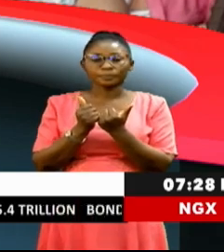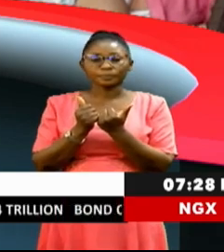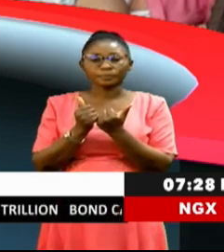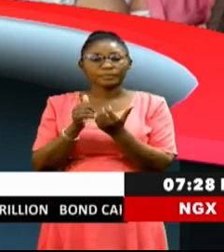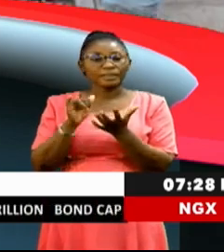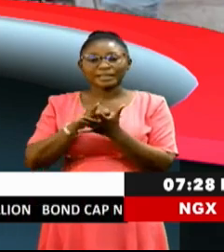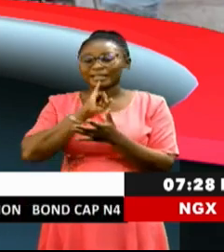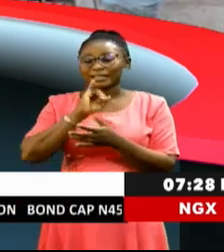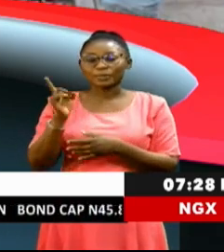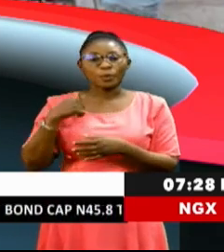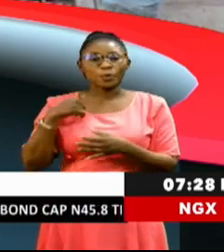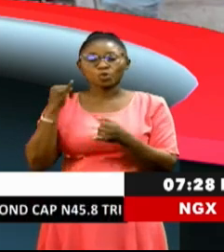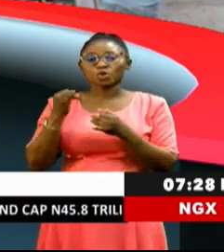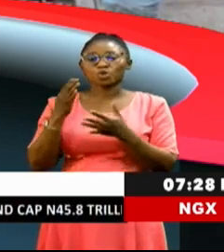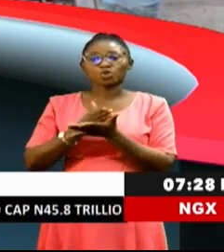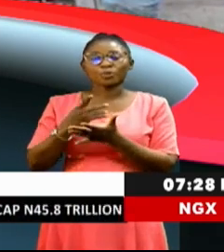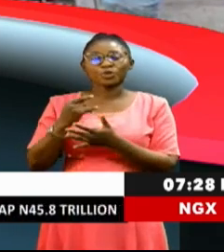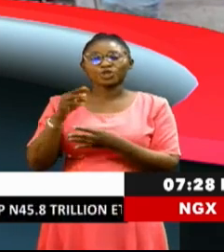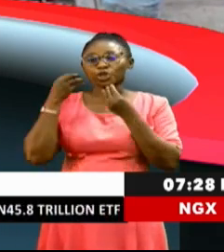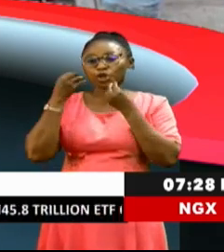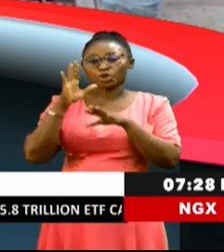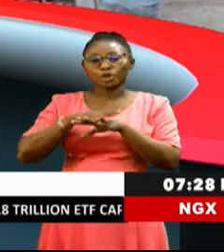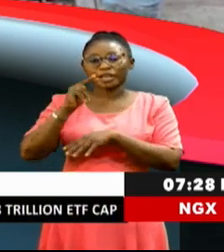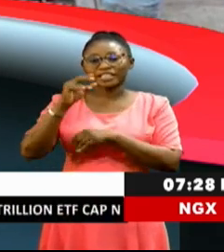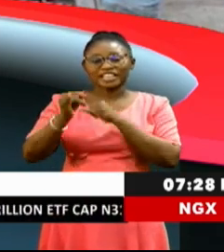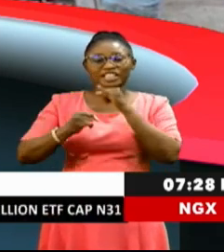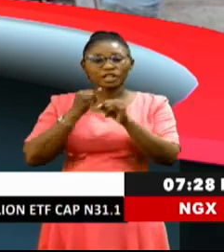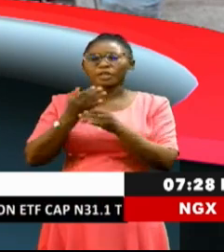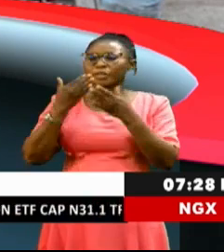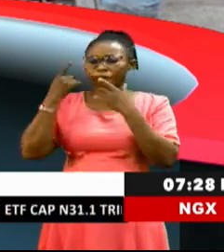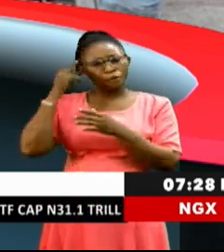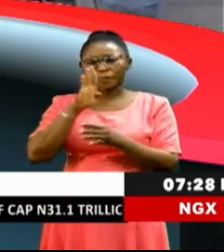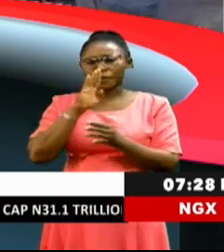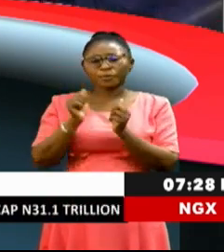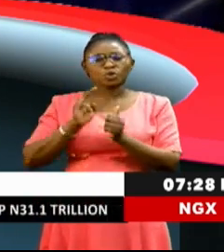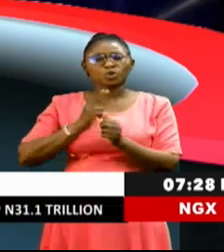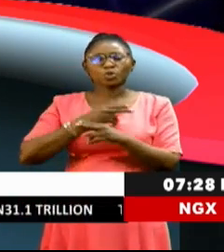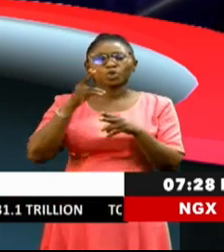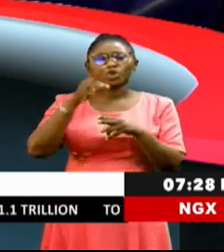And that is where we end the News and Enter International. Thank you so much for being a part of it. My name is